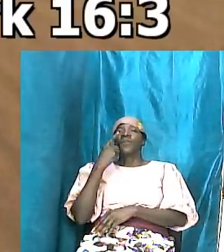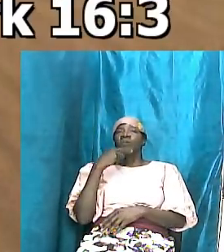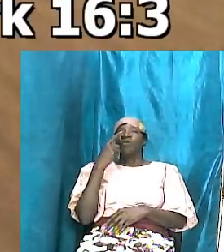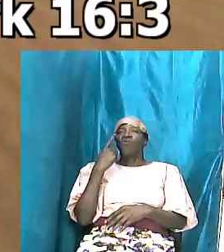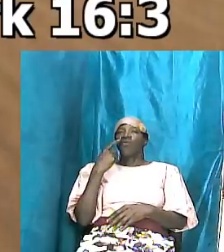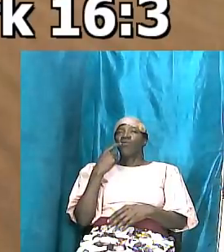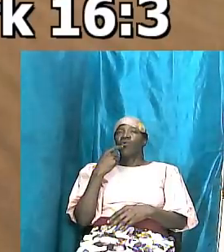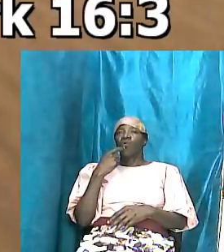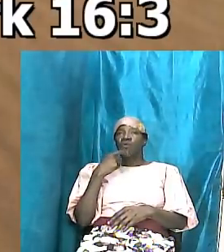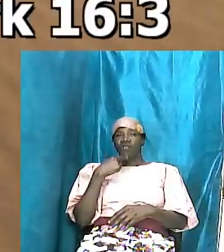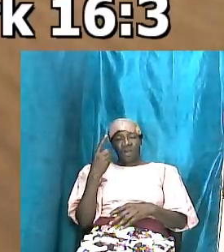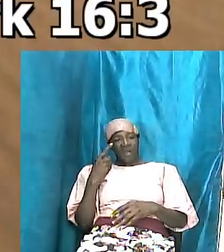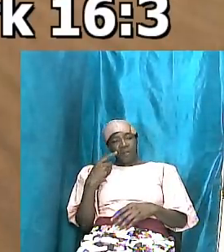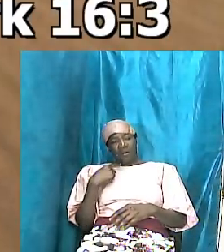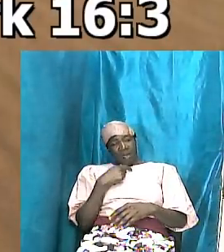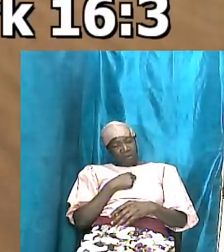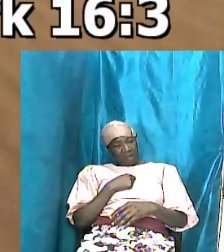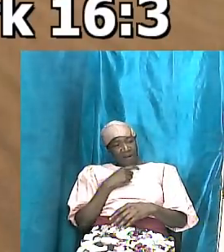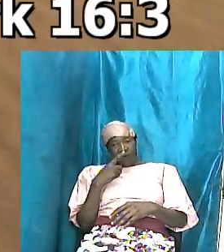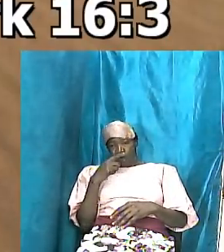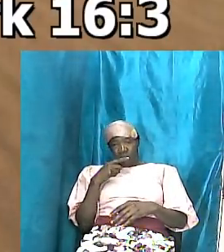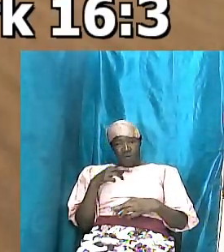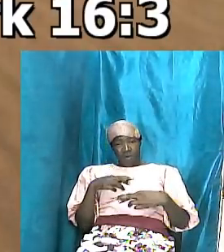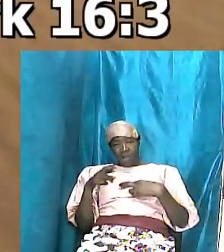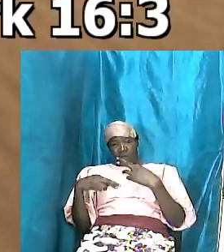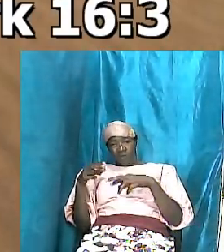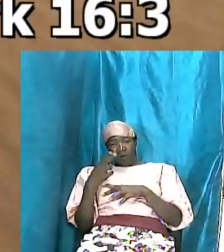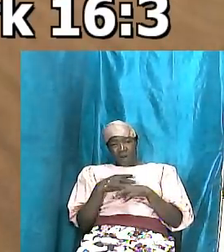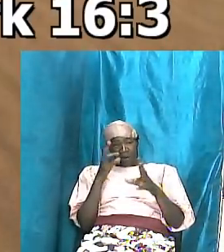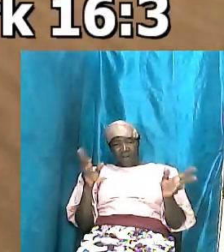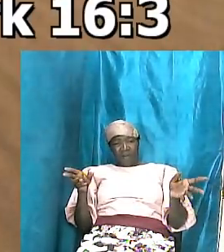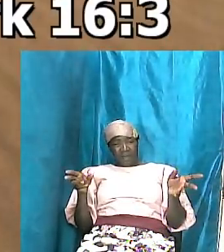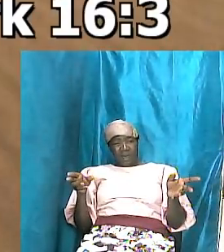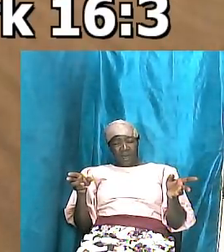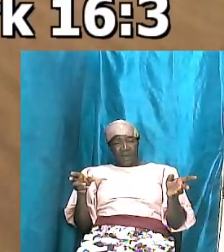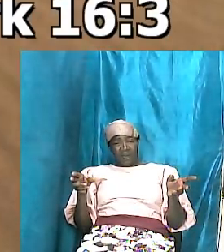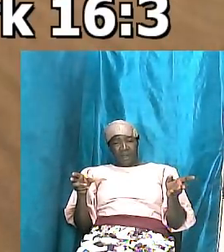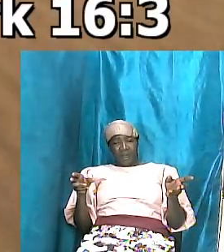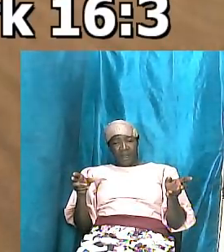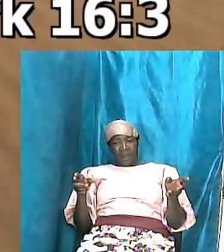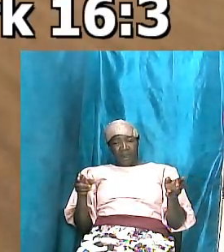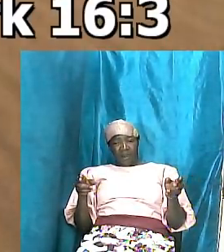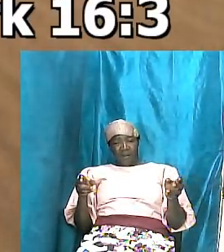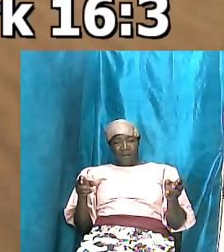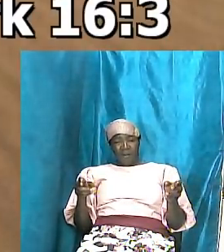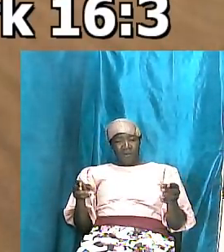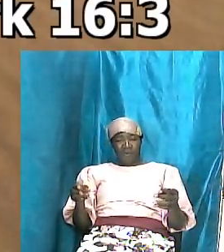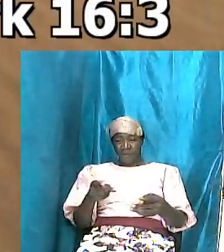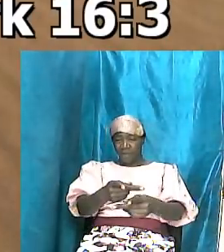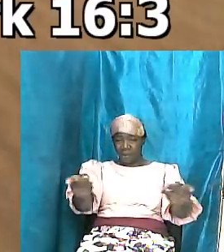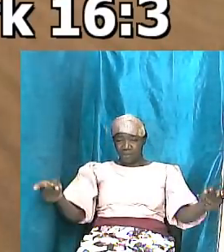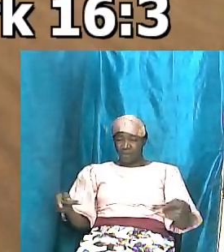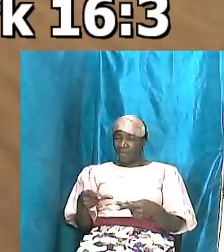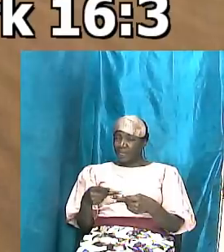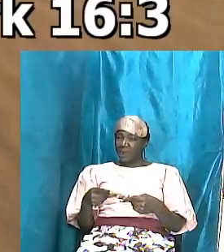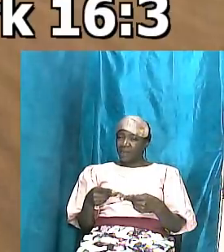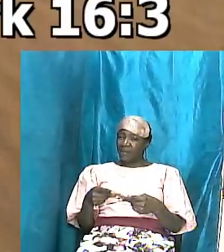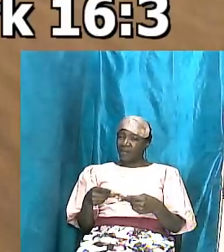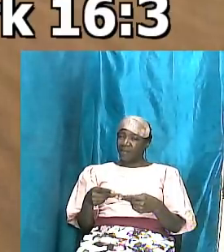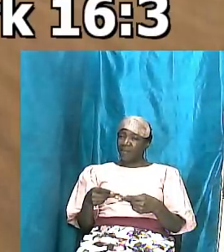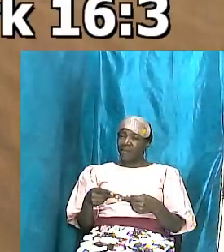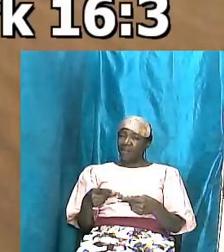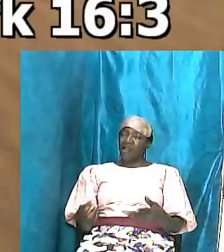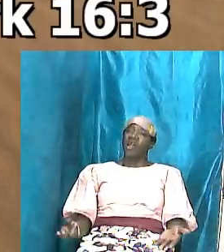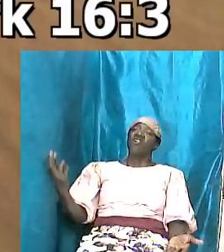roll us away the stone from the door of the sepulchre? We won't need to read anymore. The point is, brothers and sisters, his resurrection